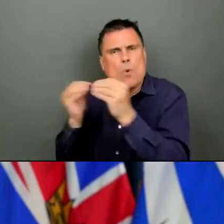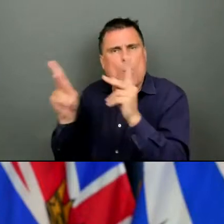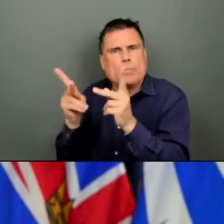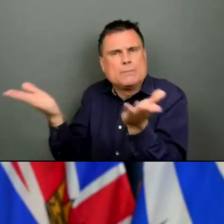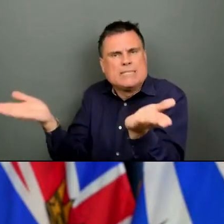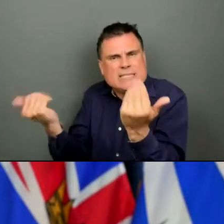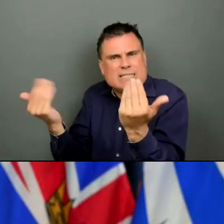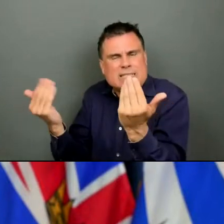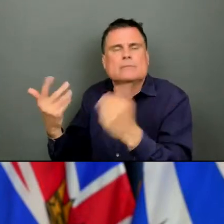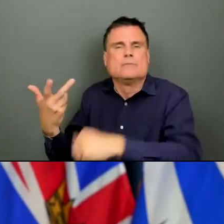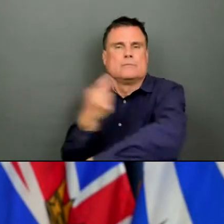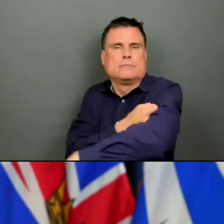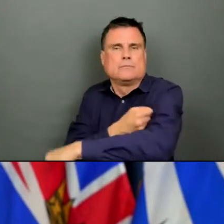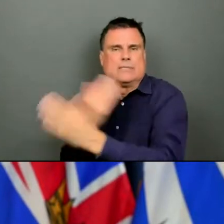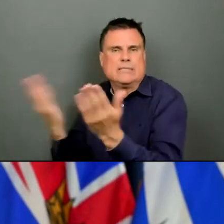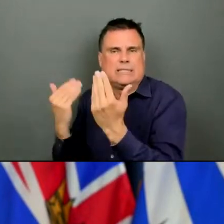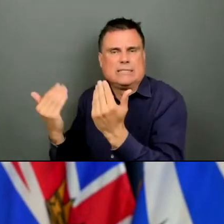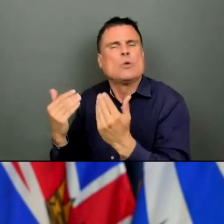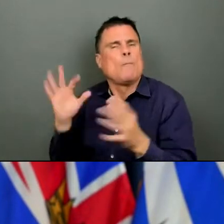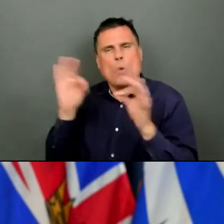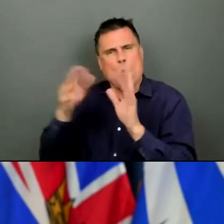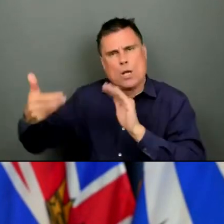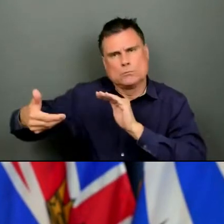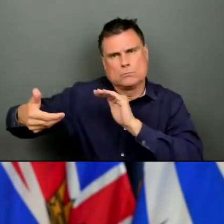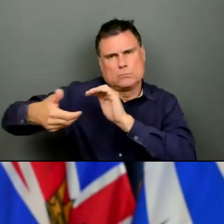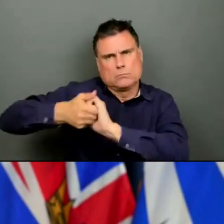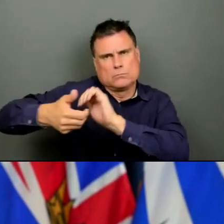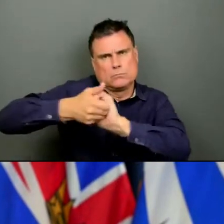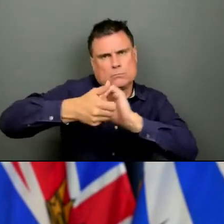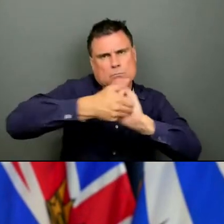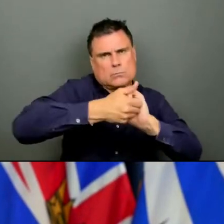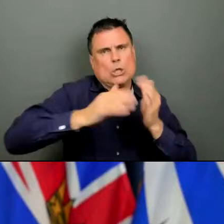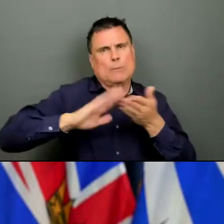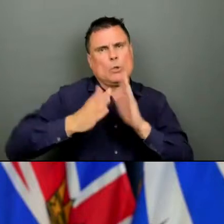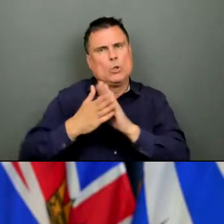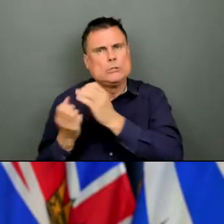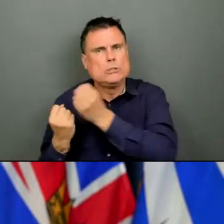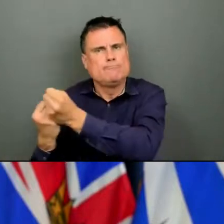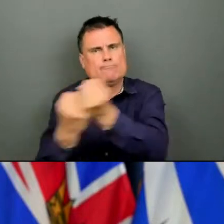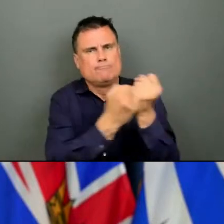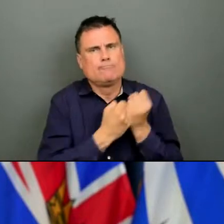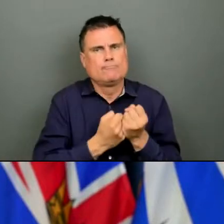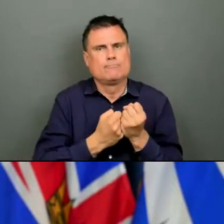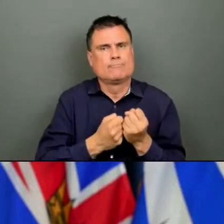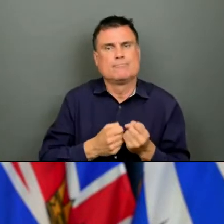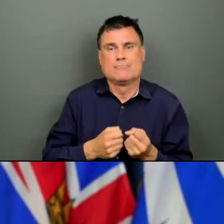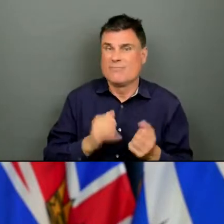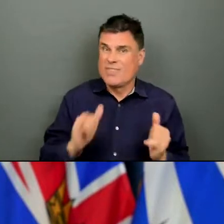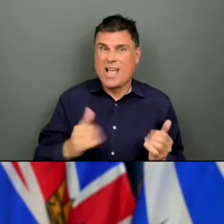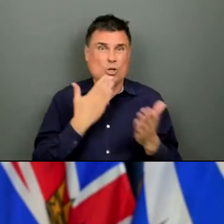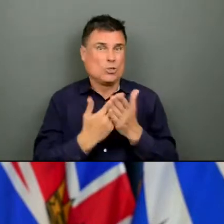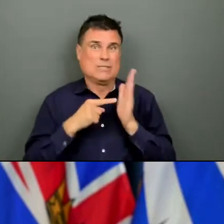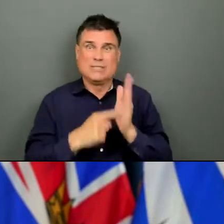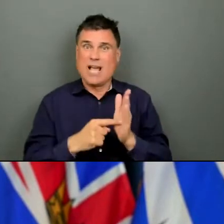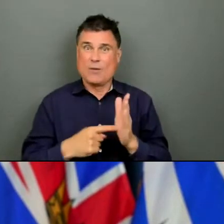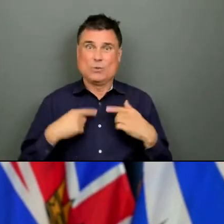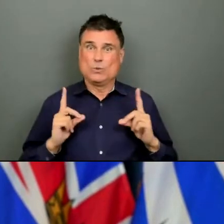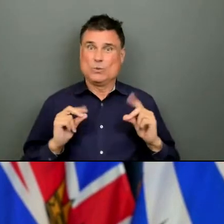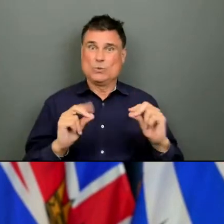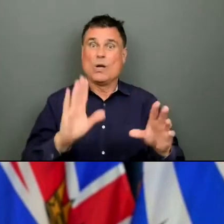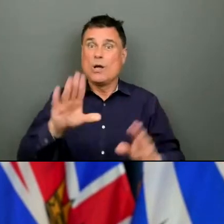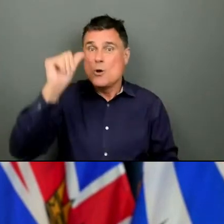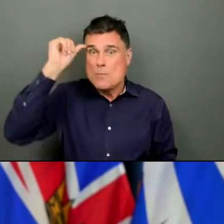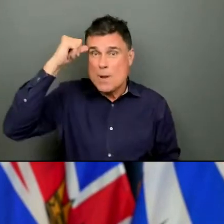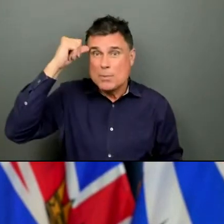work with communities and to support communities. And I think these are good examples. A number of weeks ago, you saw UBC very